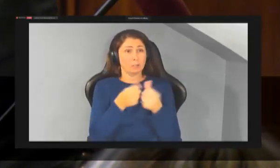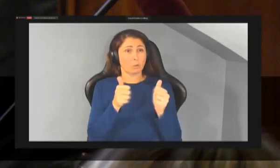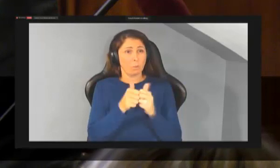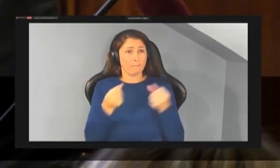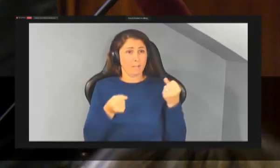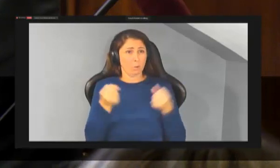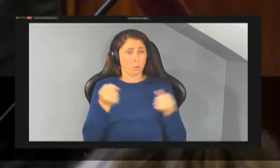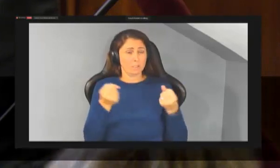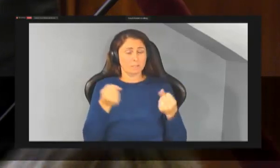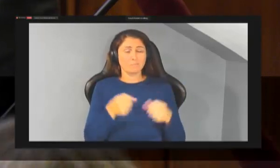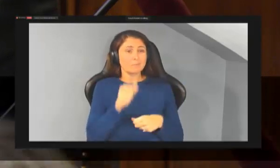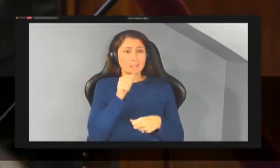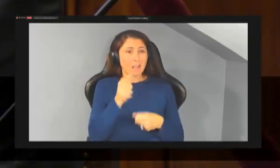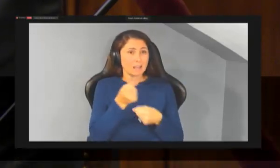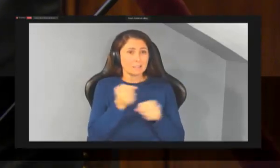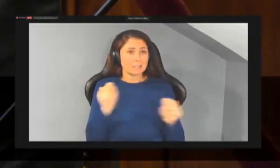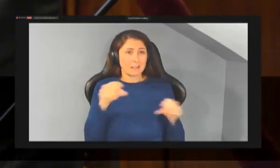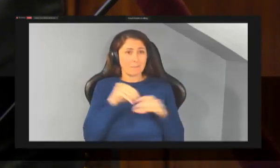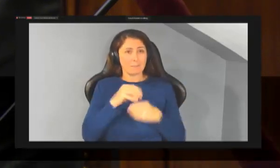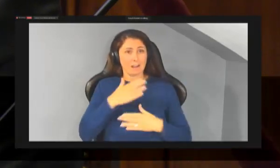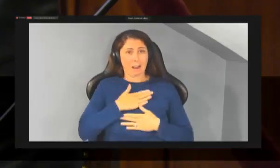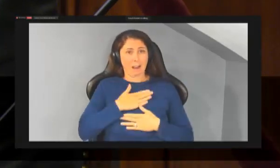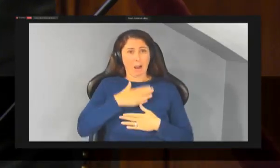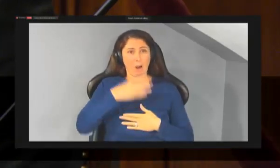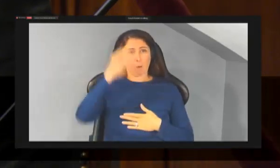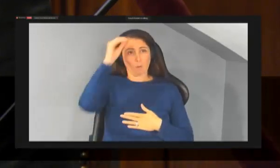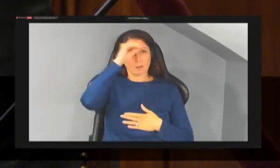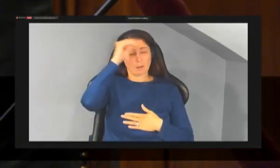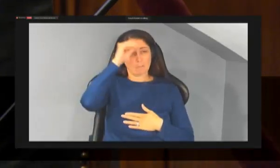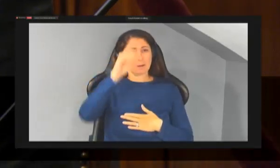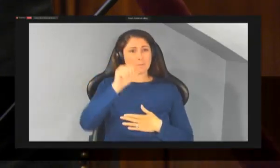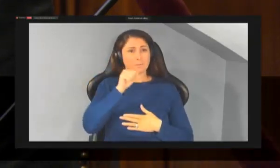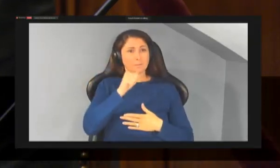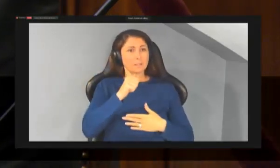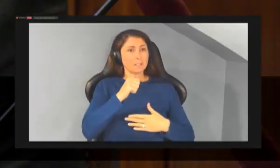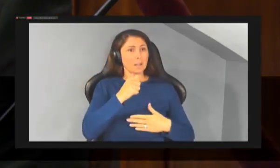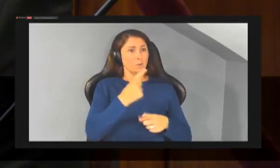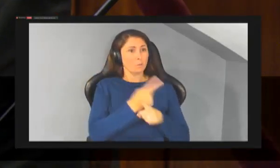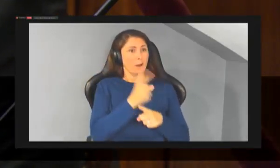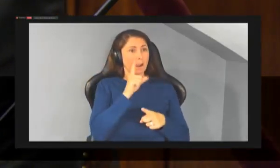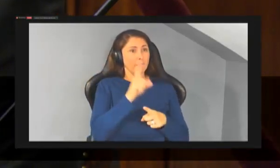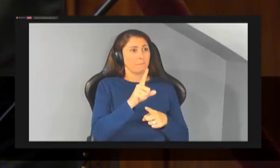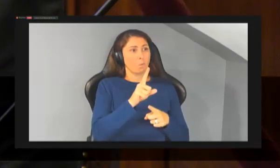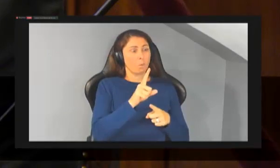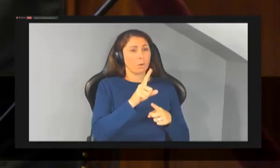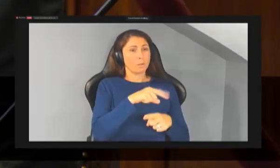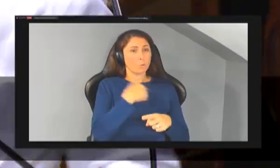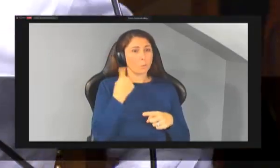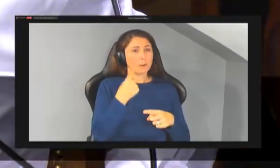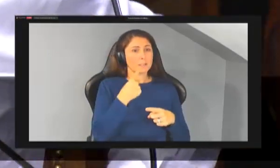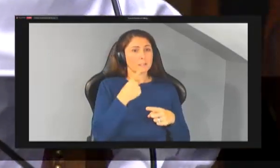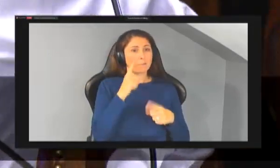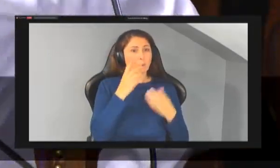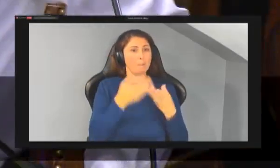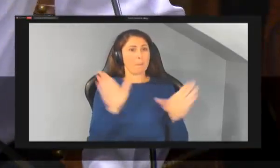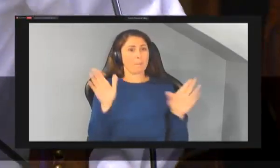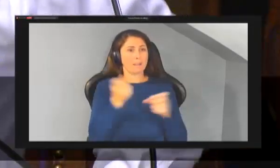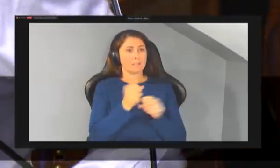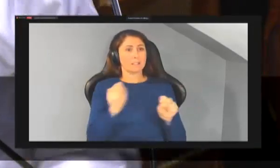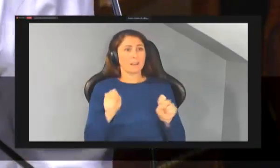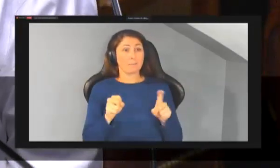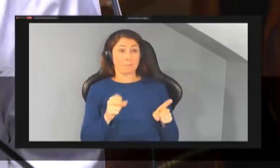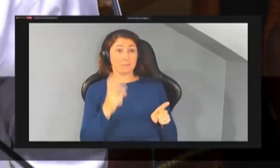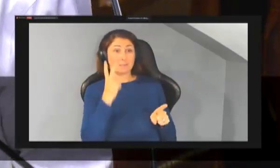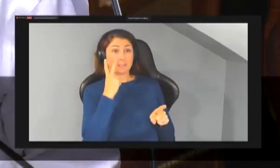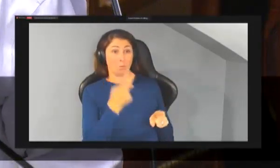is unsafe in our opinion, inhumane for both the deer and a risk to the public safety. Excuse me. So you and I had an opportunity to speak last